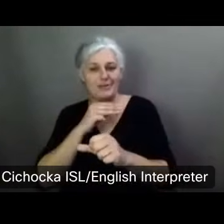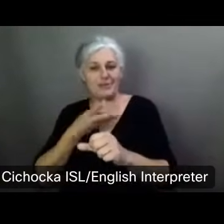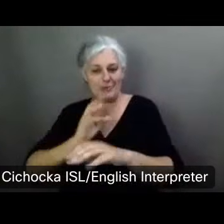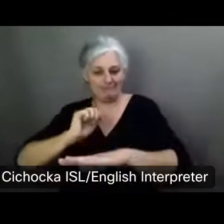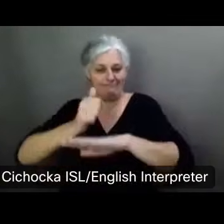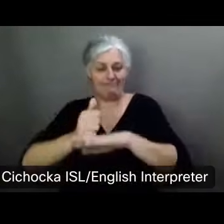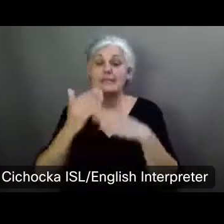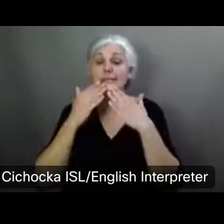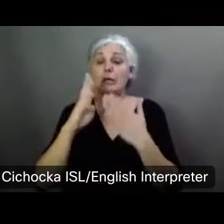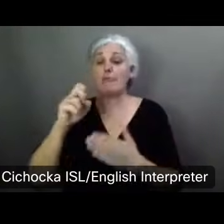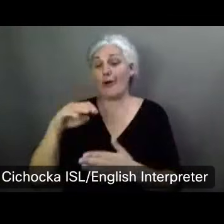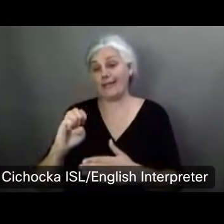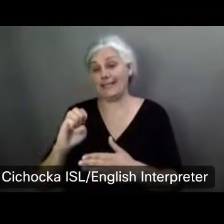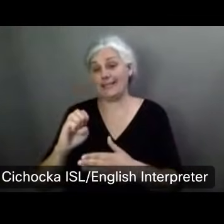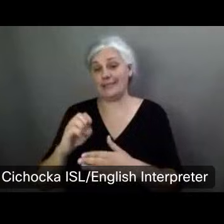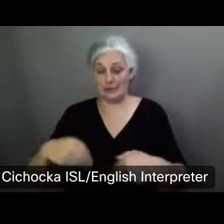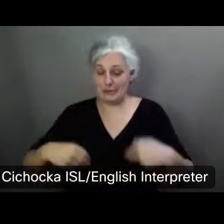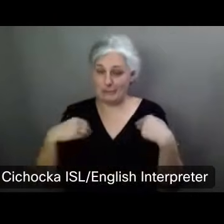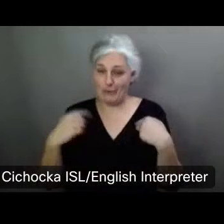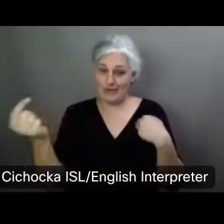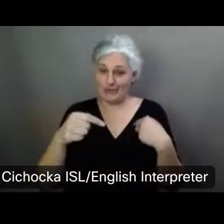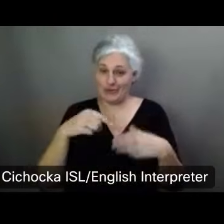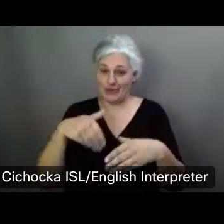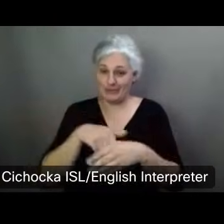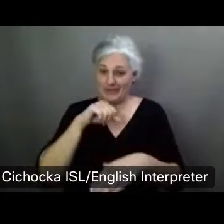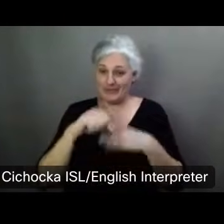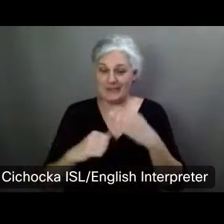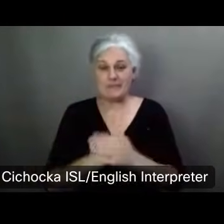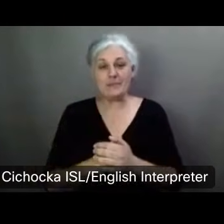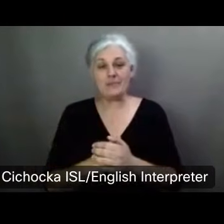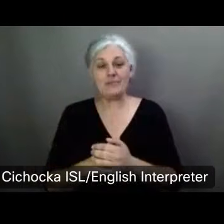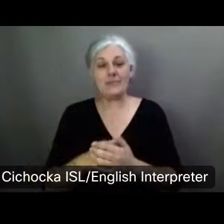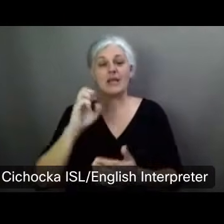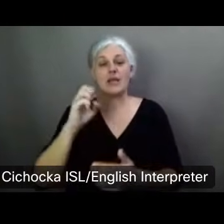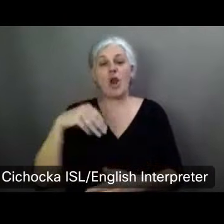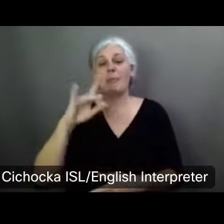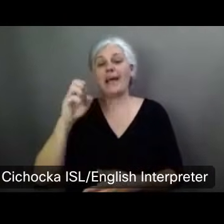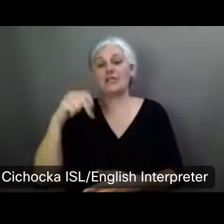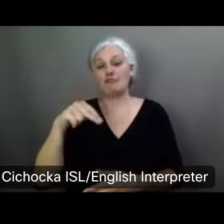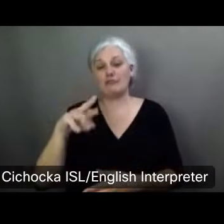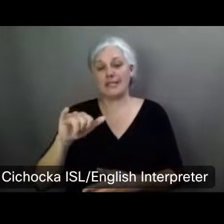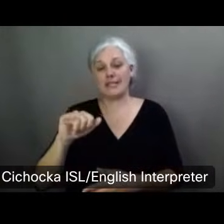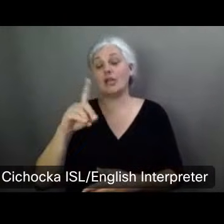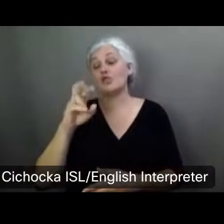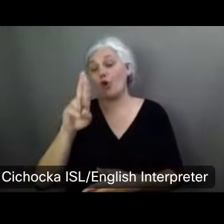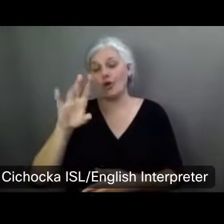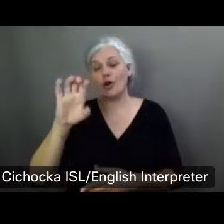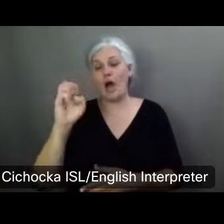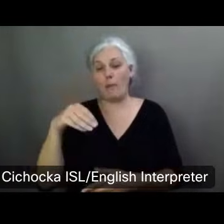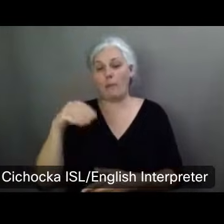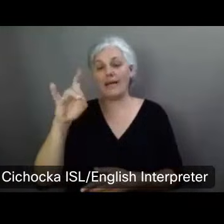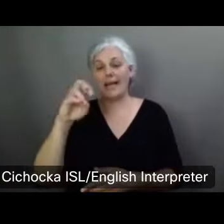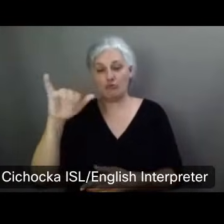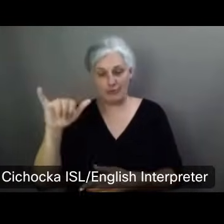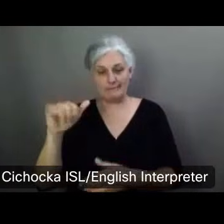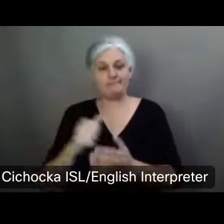for being with us this morning. I'm going to hand over to Dr. Colm Henry now to give his thoughts on open